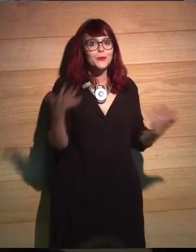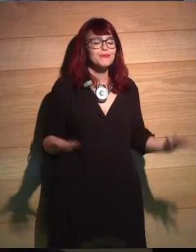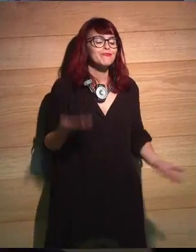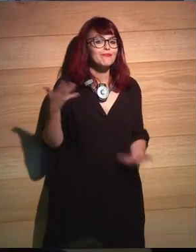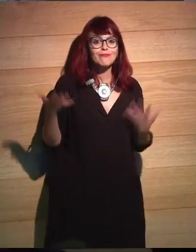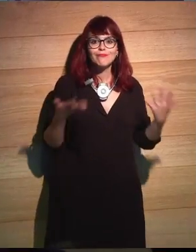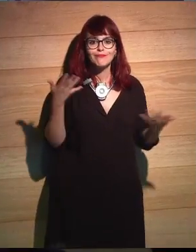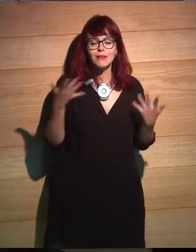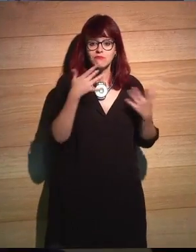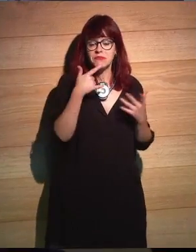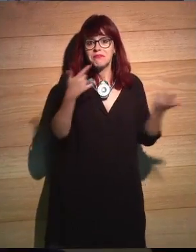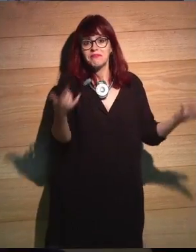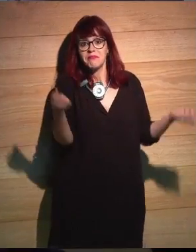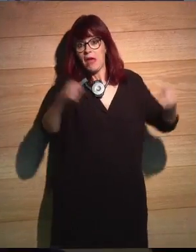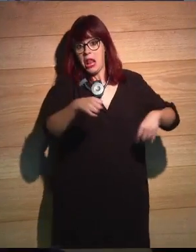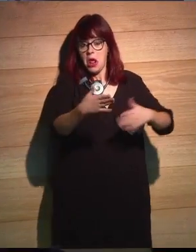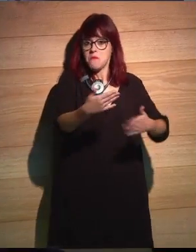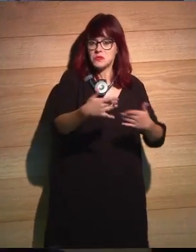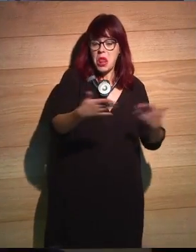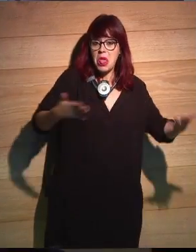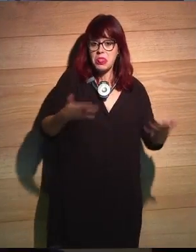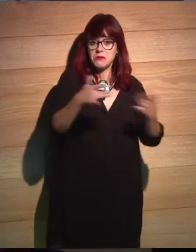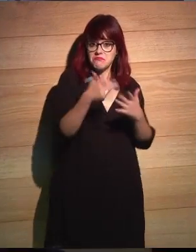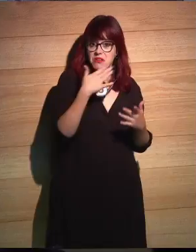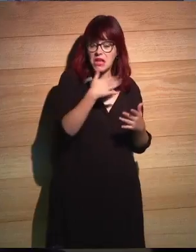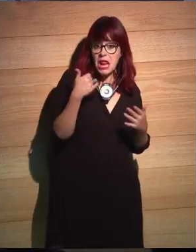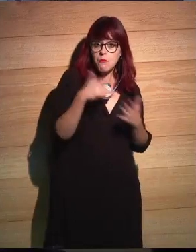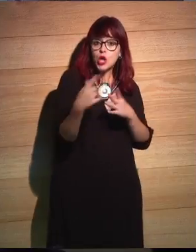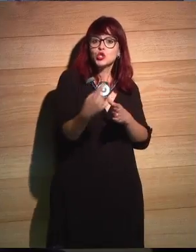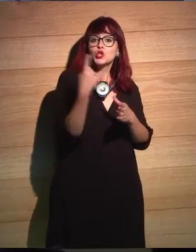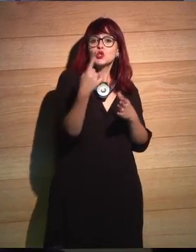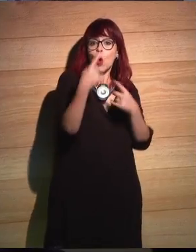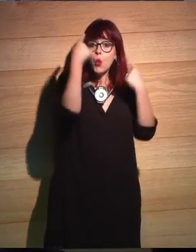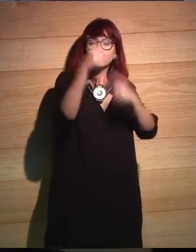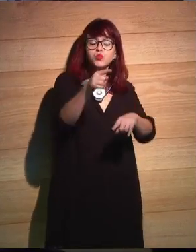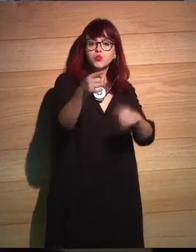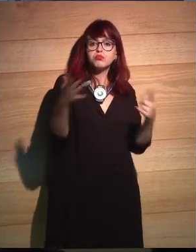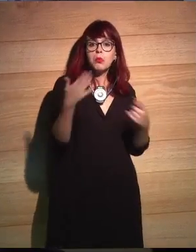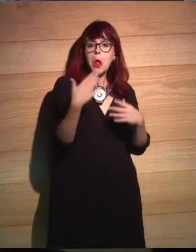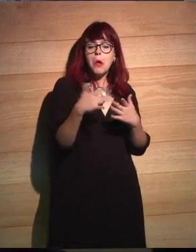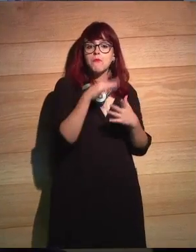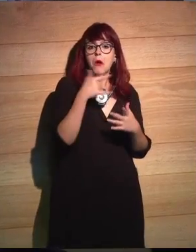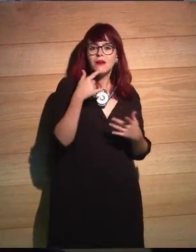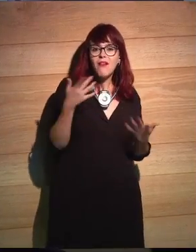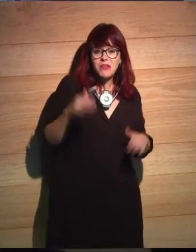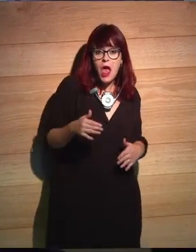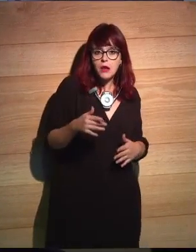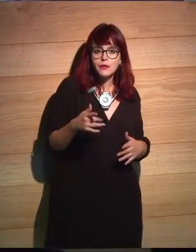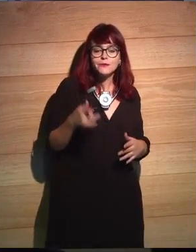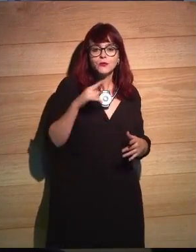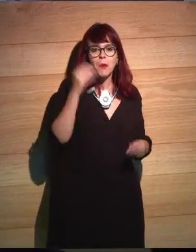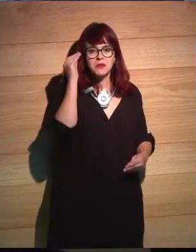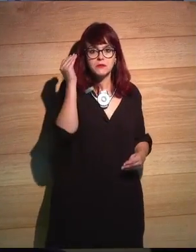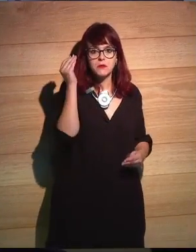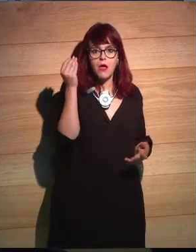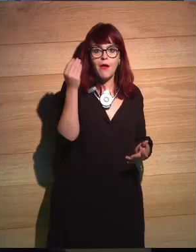own? They don't even believe it. You know, it must be something that he's not telling us. So let's get all the cousins and every